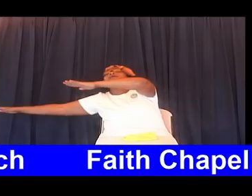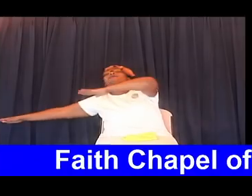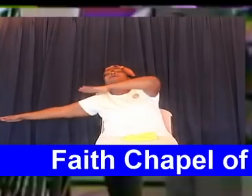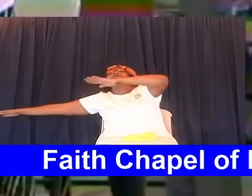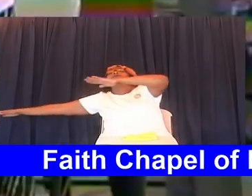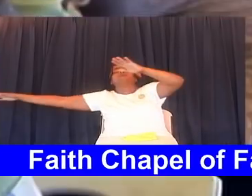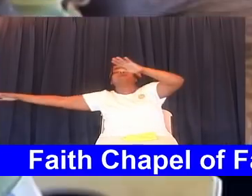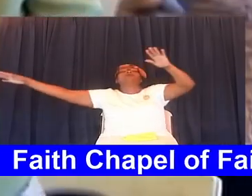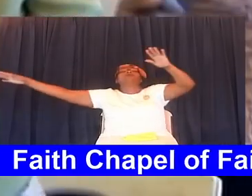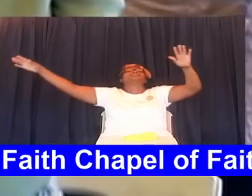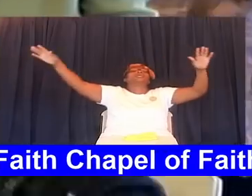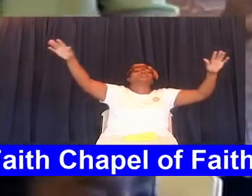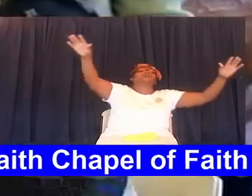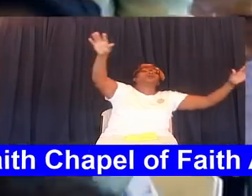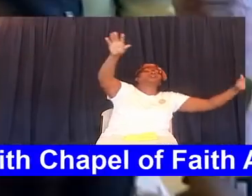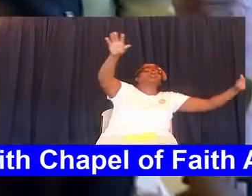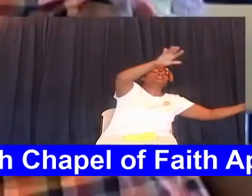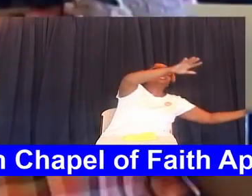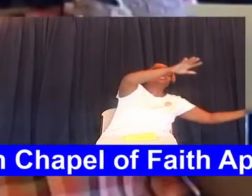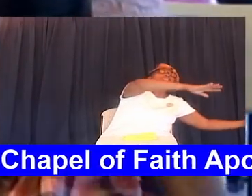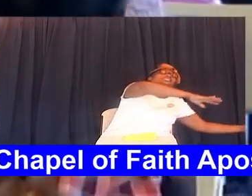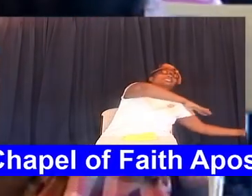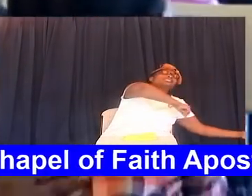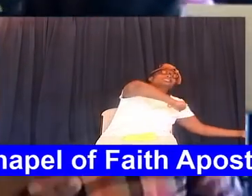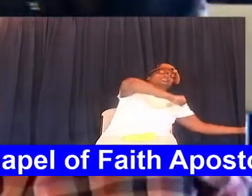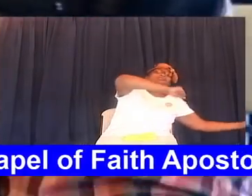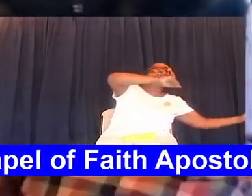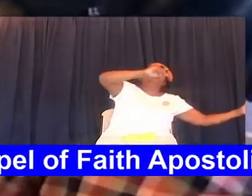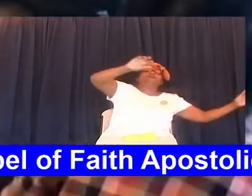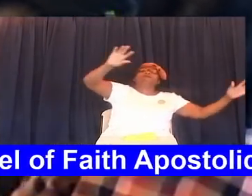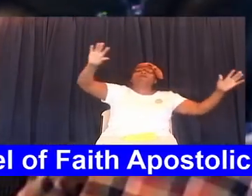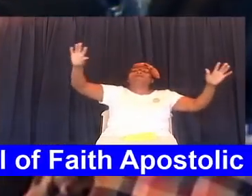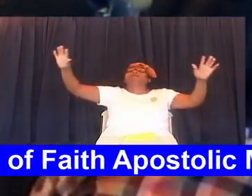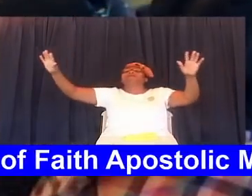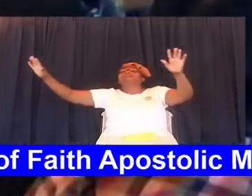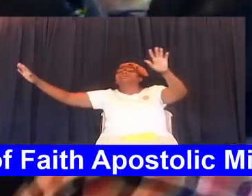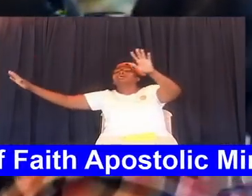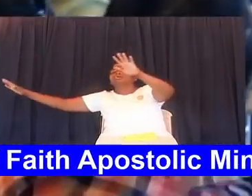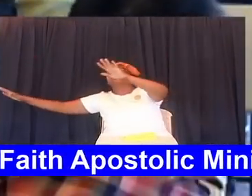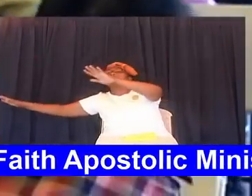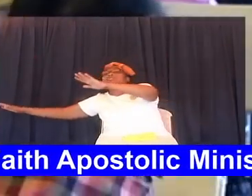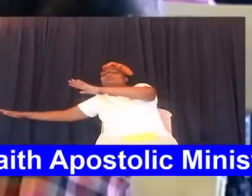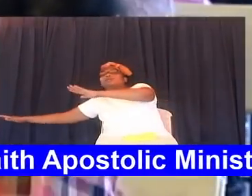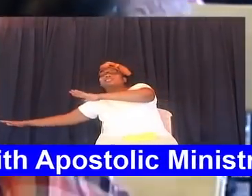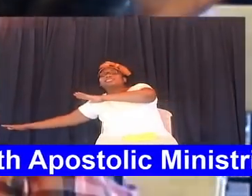Come on, lift your voice and say, you are great.